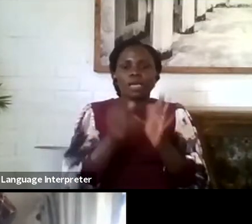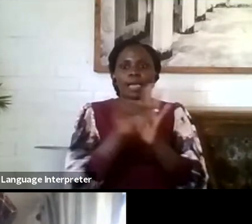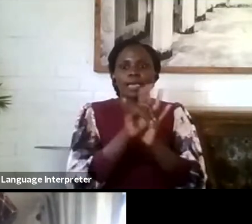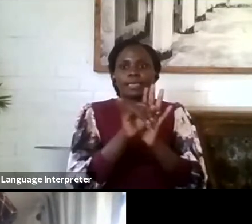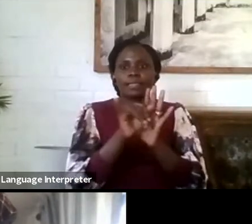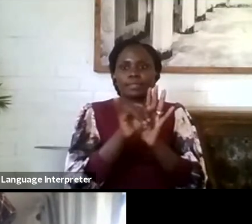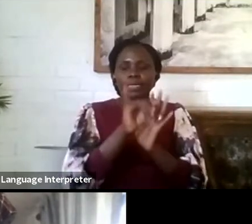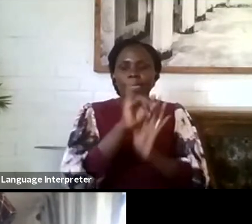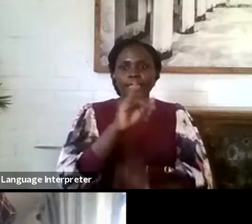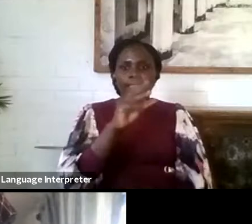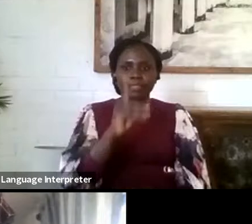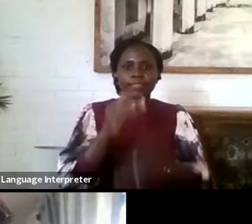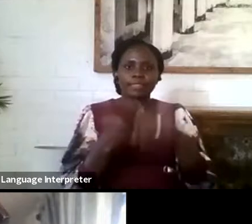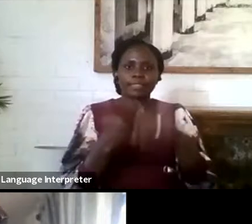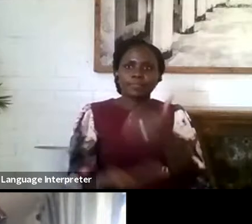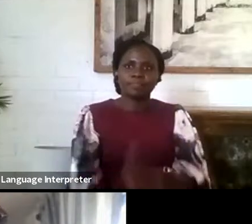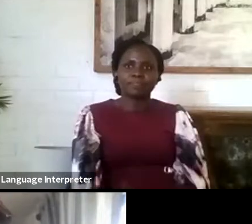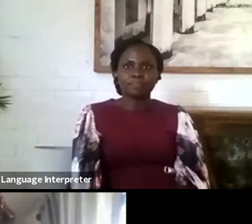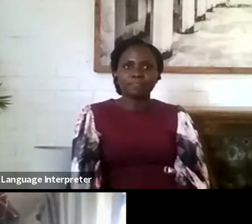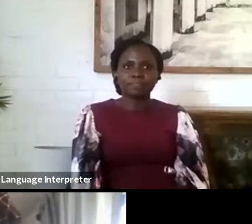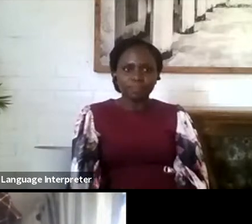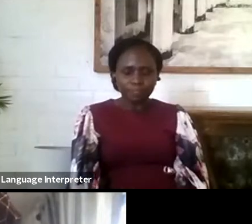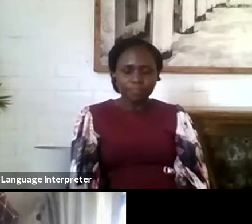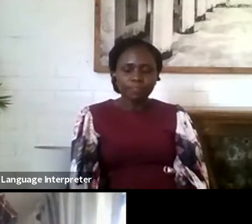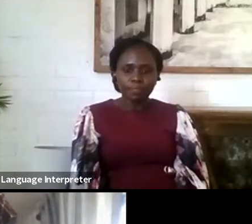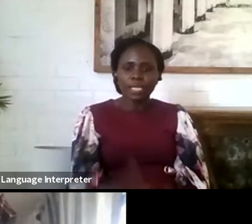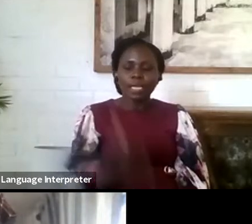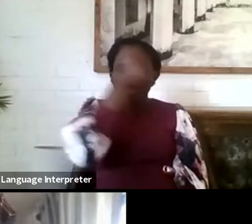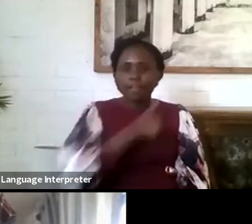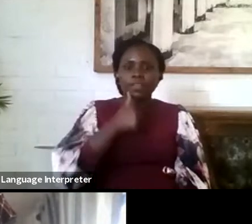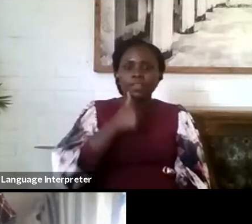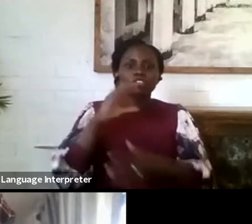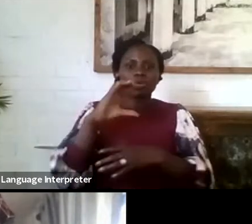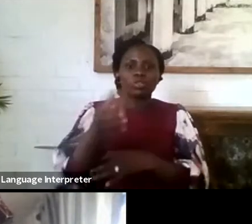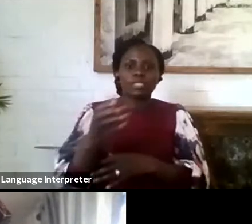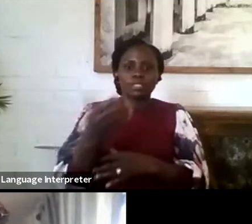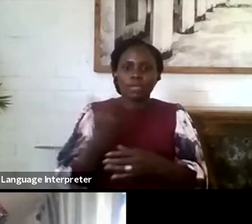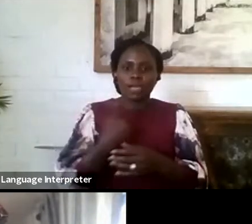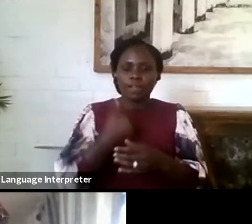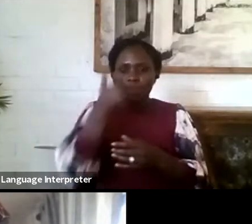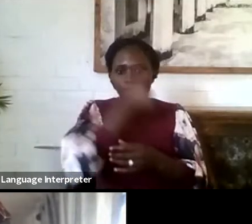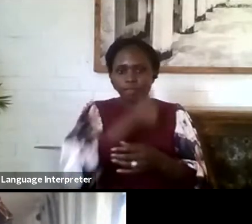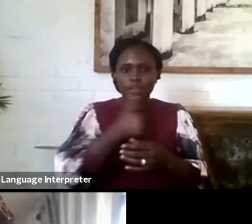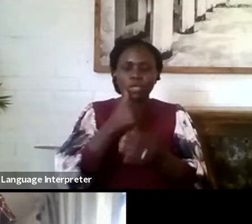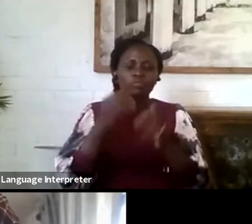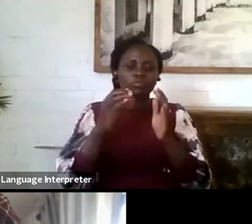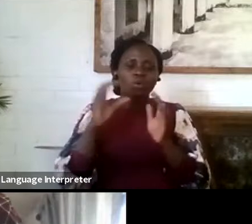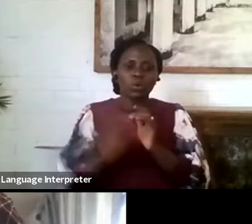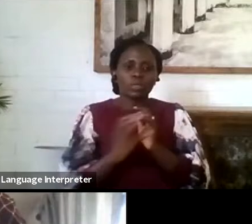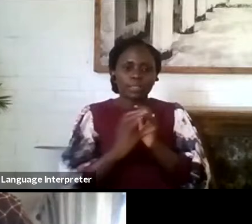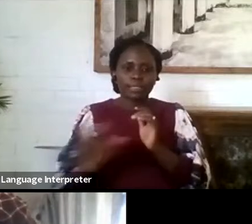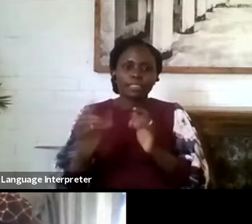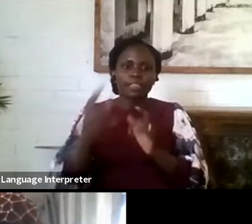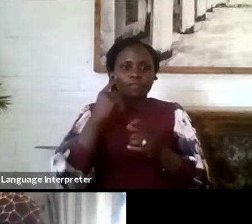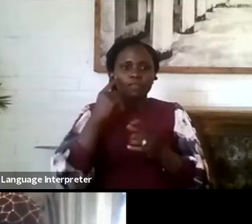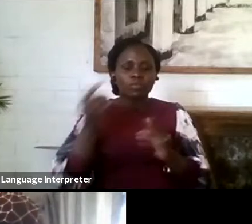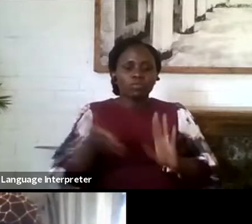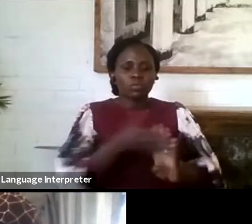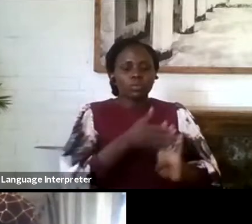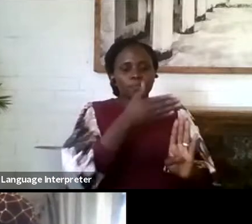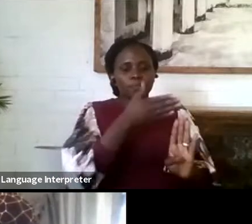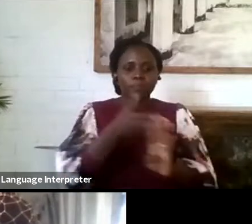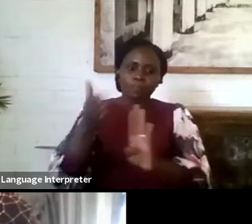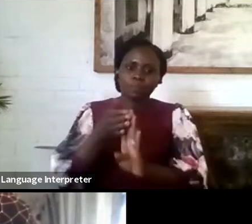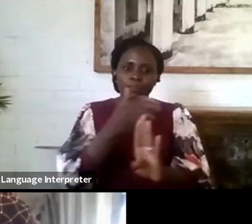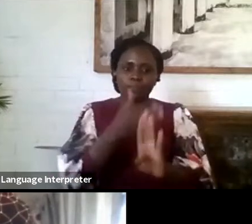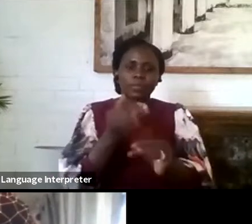African continent, we see the potential for the African Continental Free Trade Area to guide the implementation of